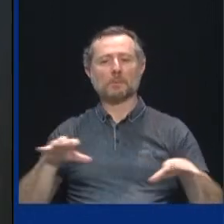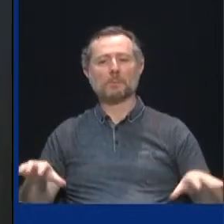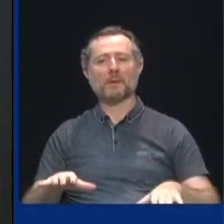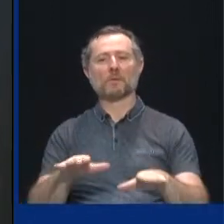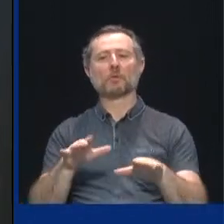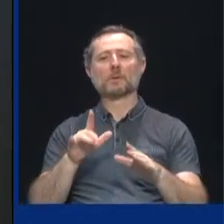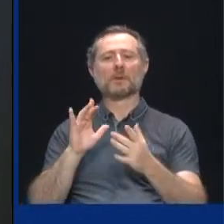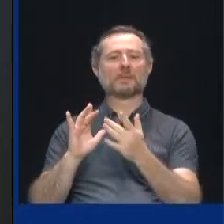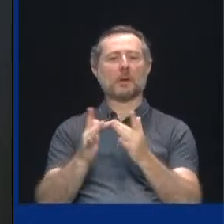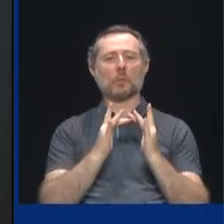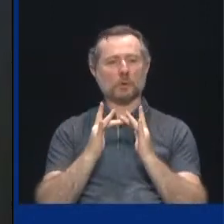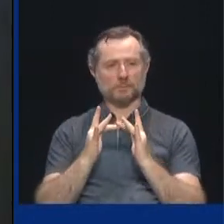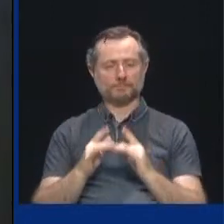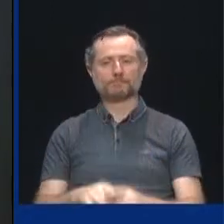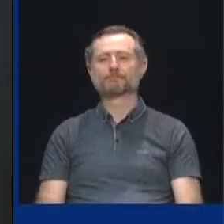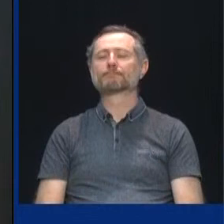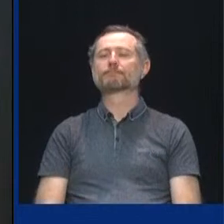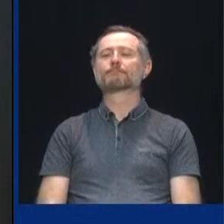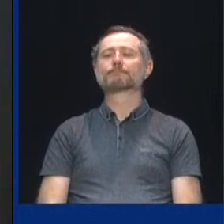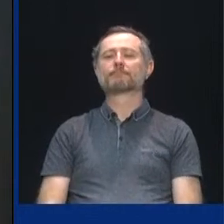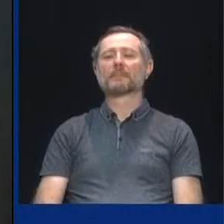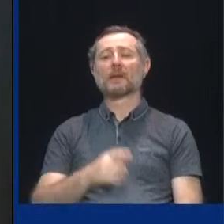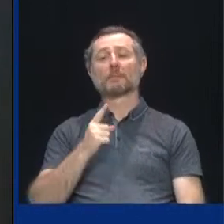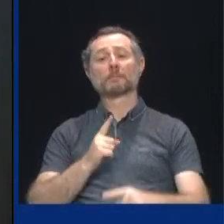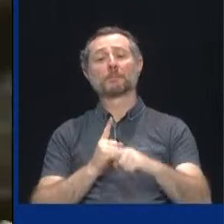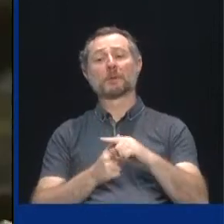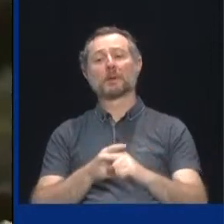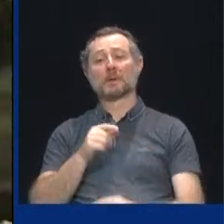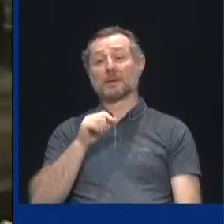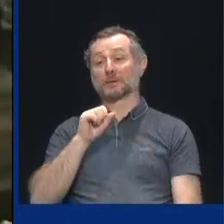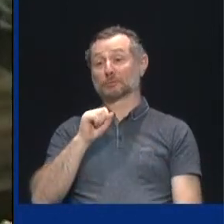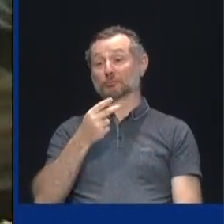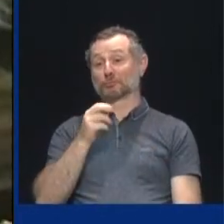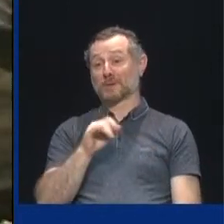Action Network Youth Huddle. Let's give them a round of applause.